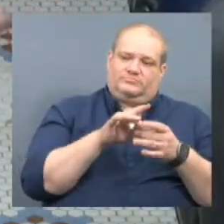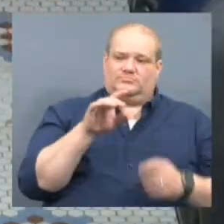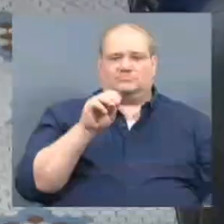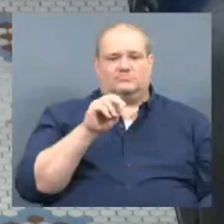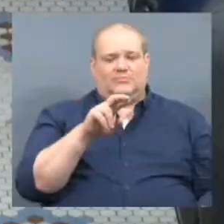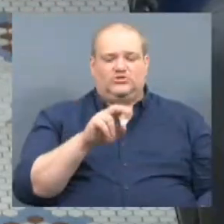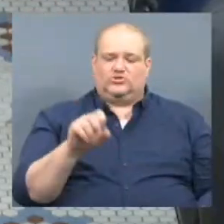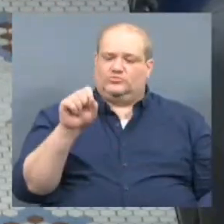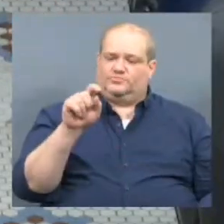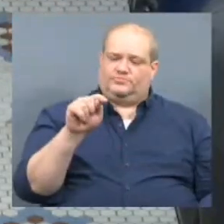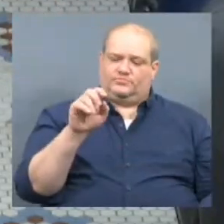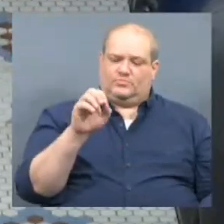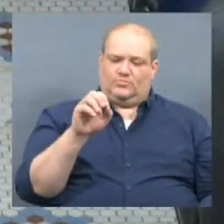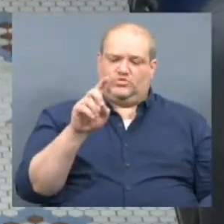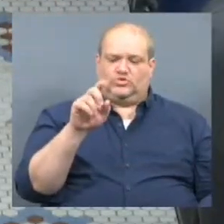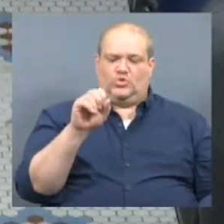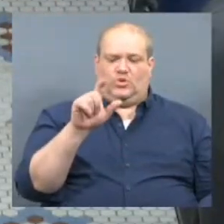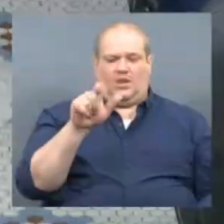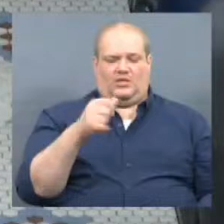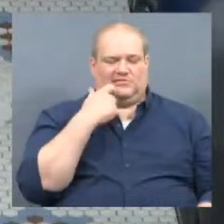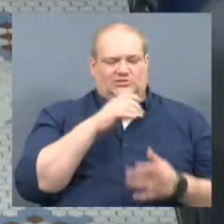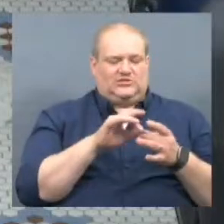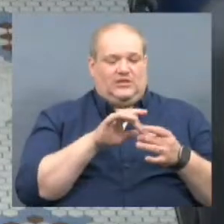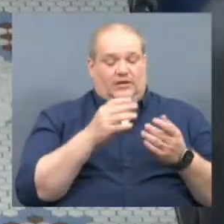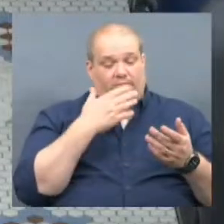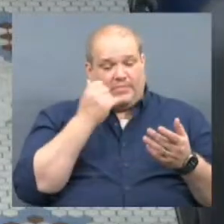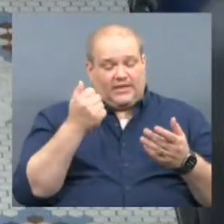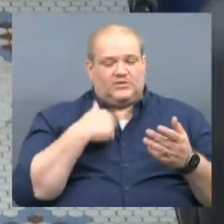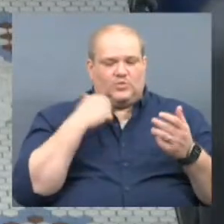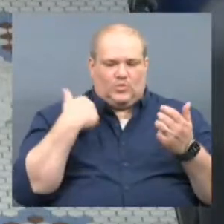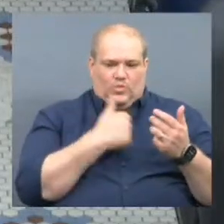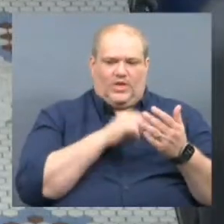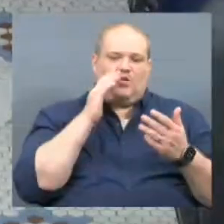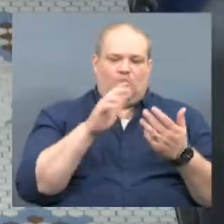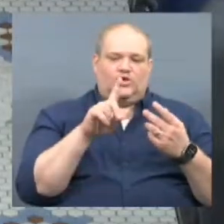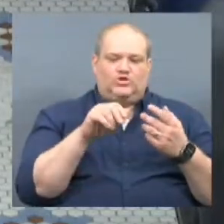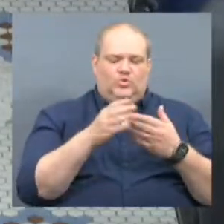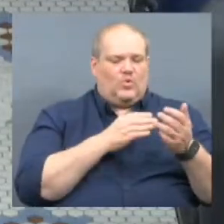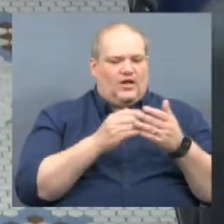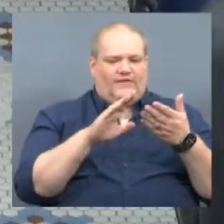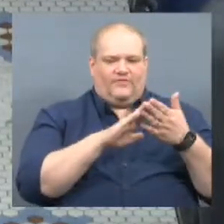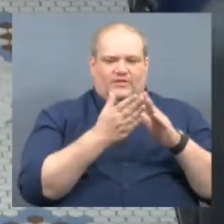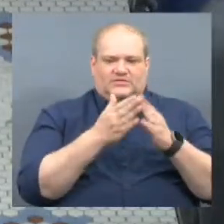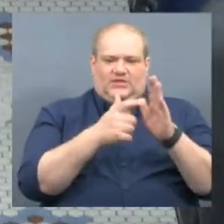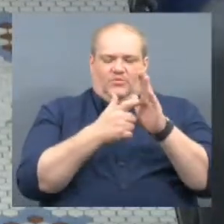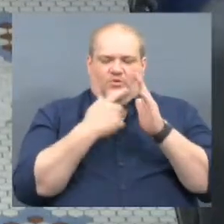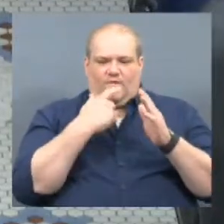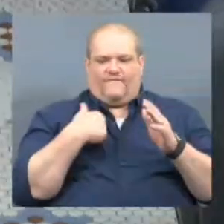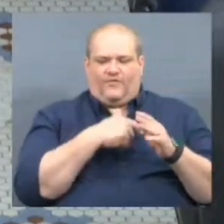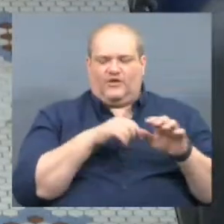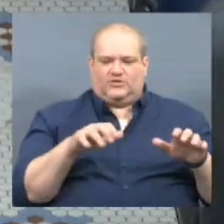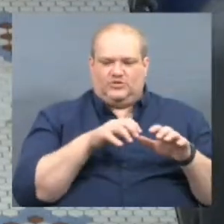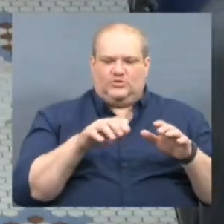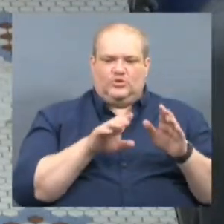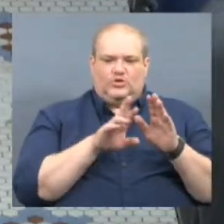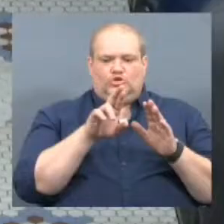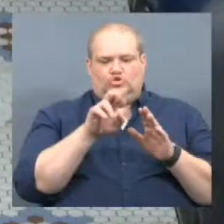said. And the best I can do is say, we will do whatever the city requires of us to do to redevelop